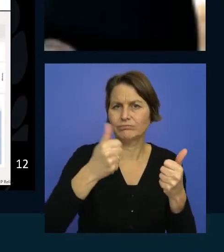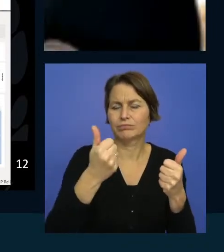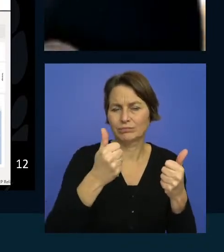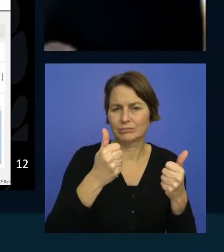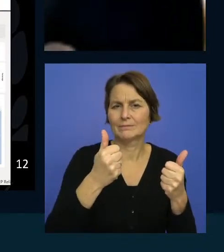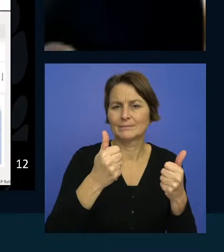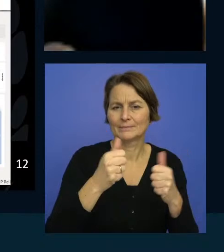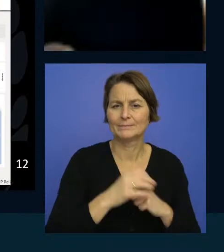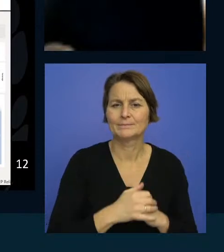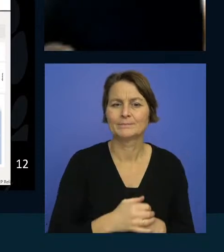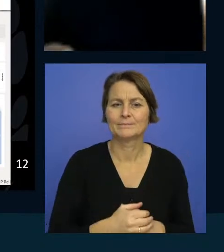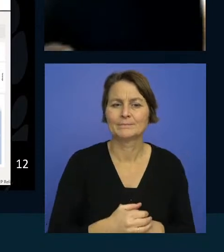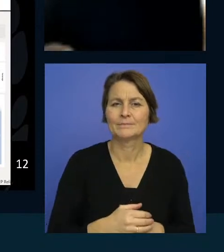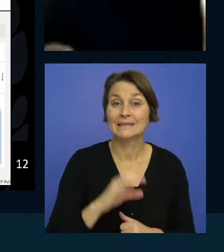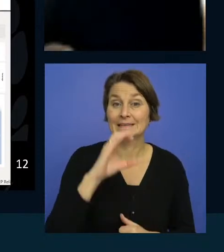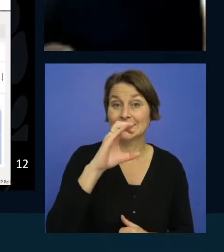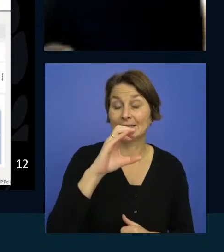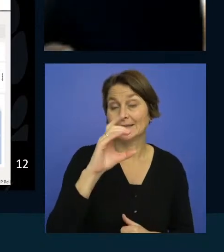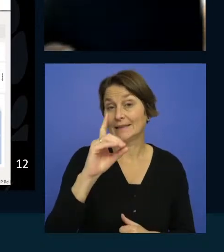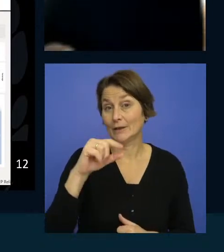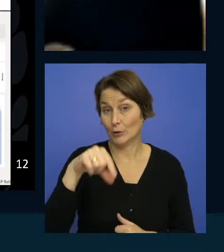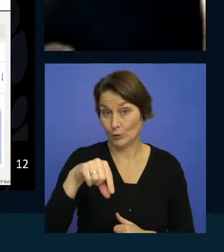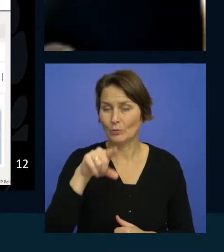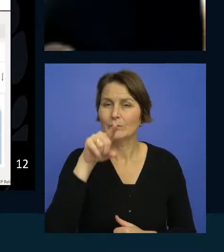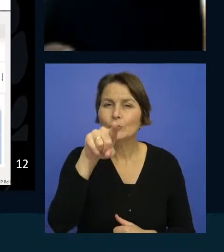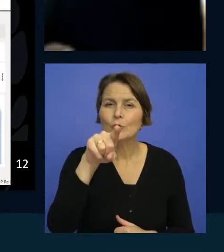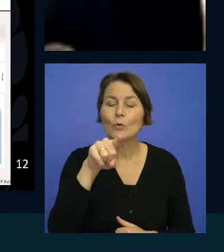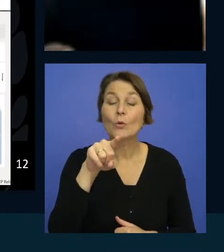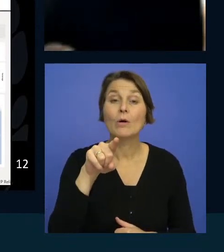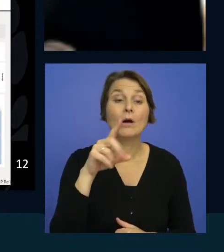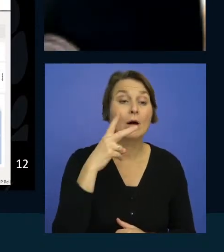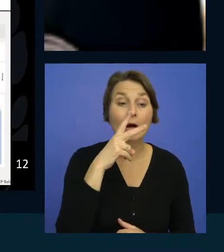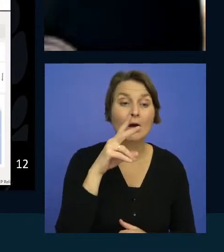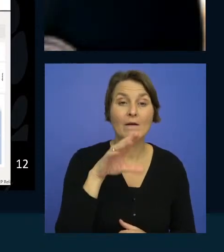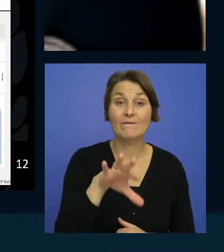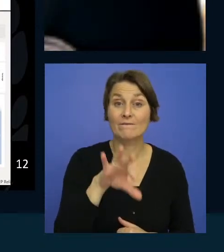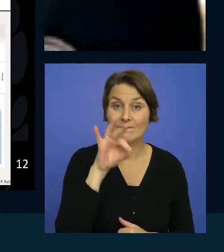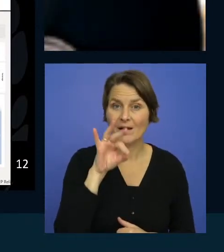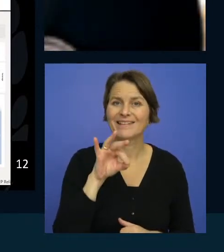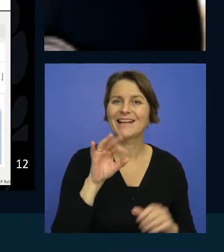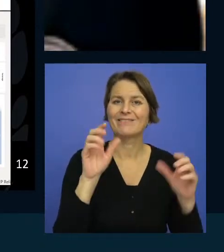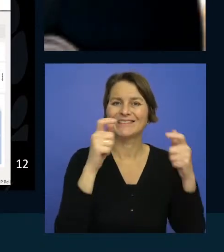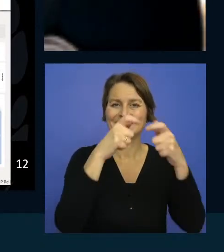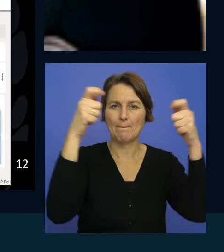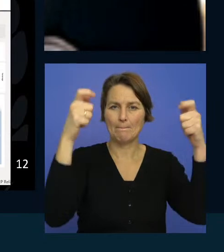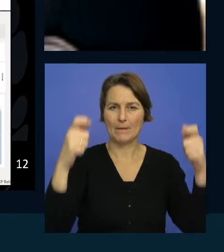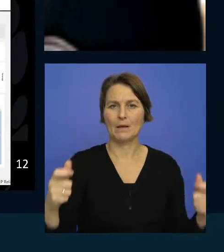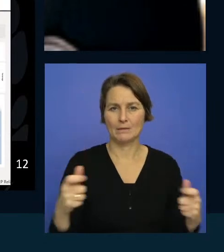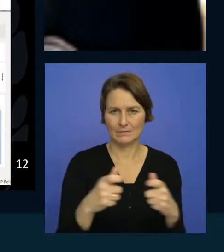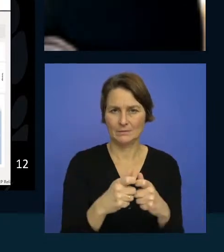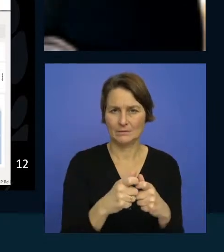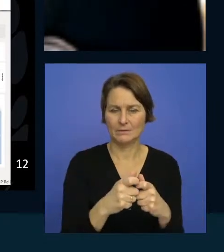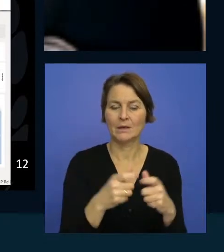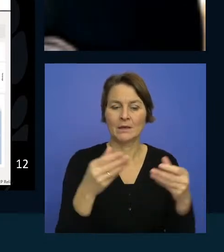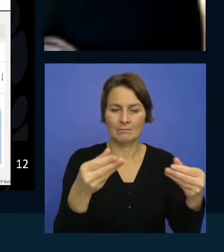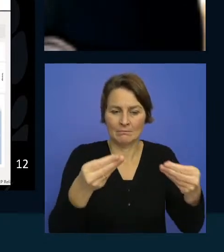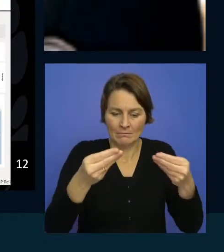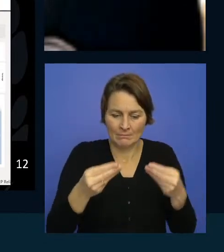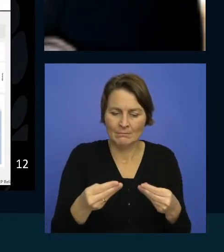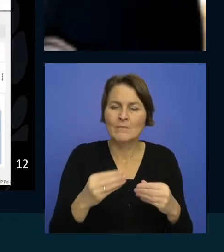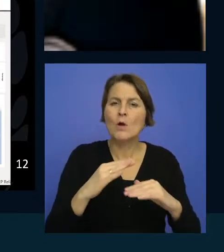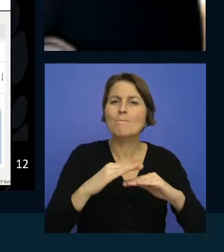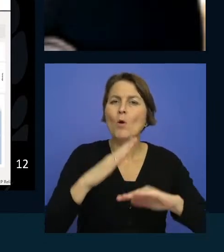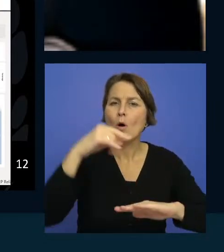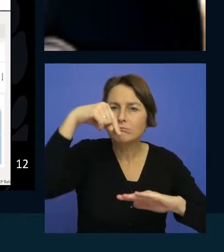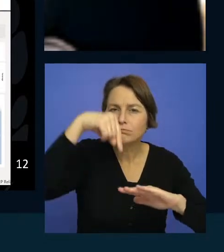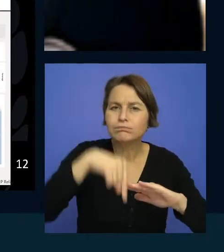get a set of templates that you can use to get some more insights into the quality